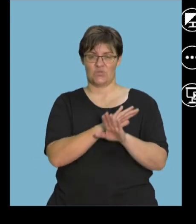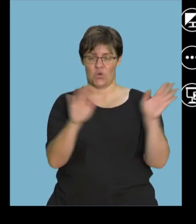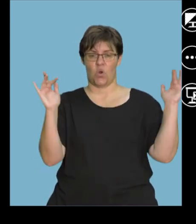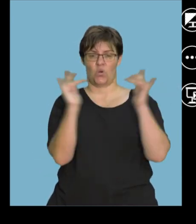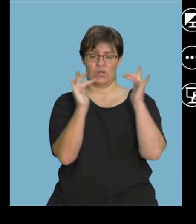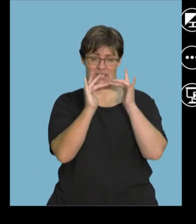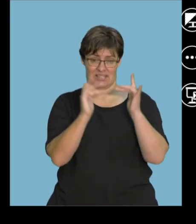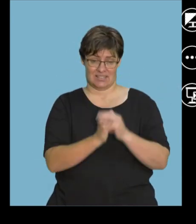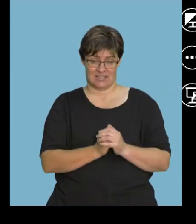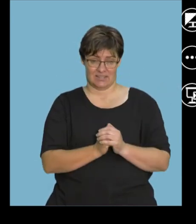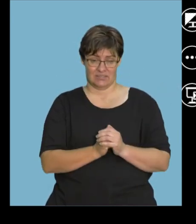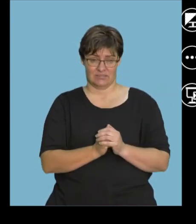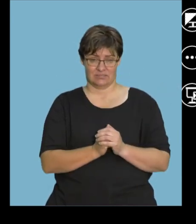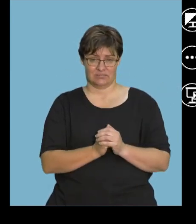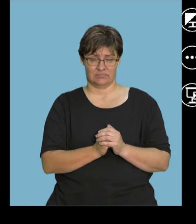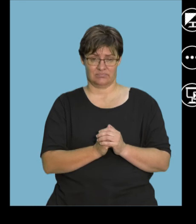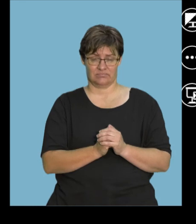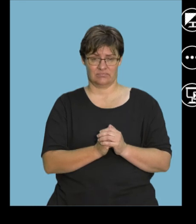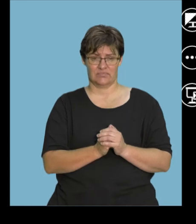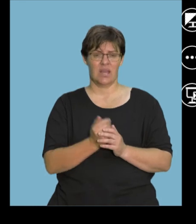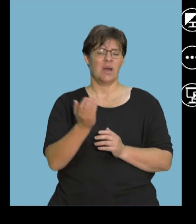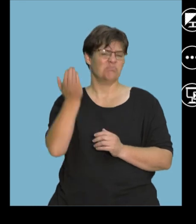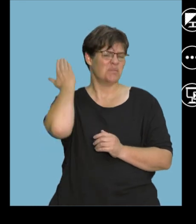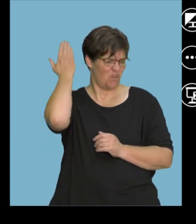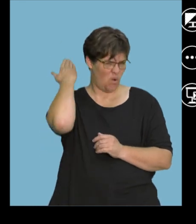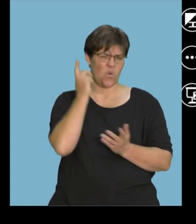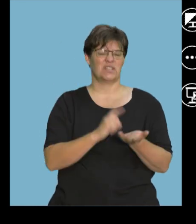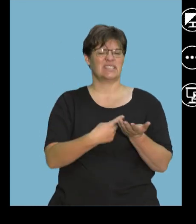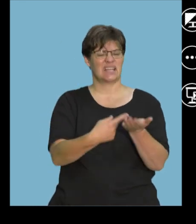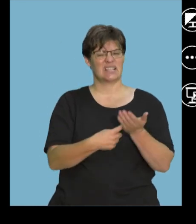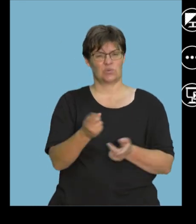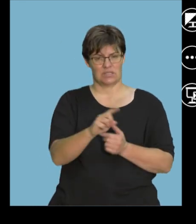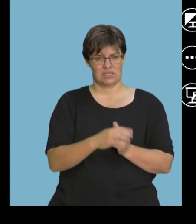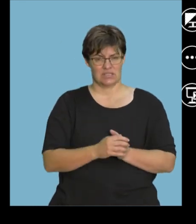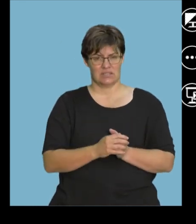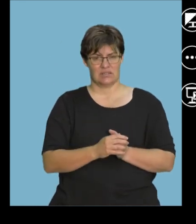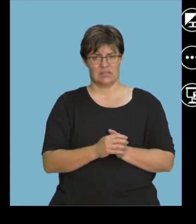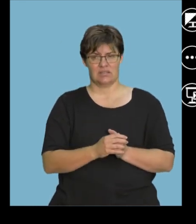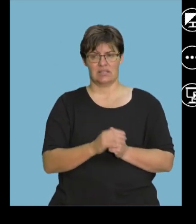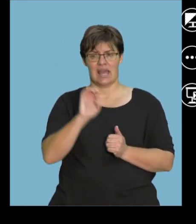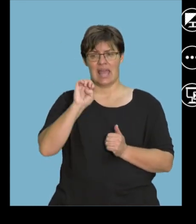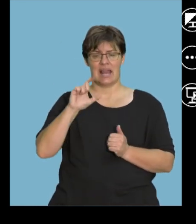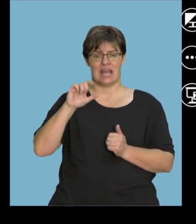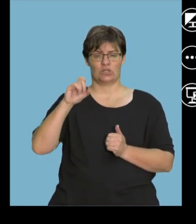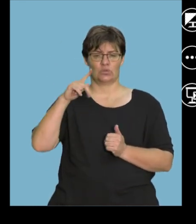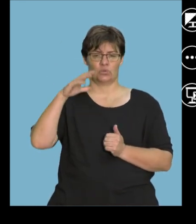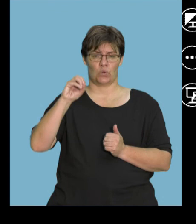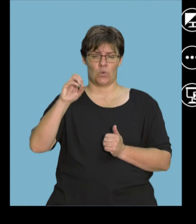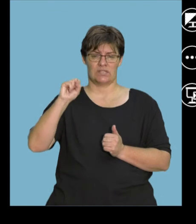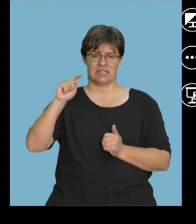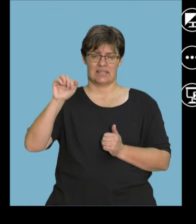Hence, we are saying they are non-contact. We also spoke in some other session about, we'll talk